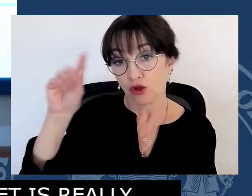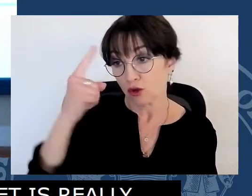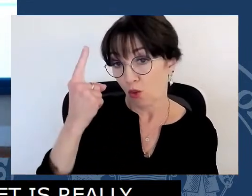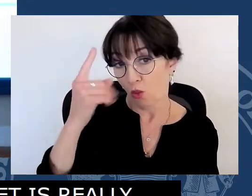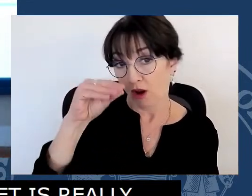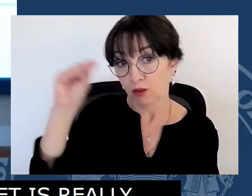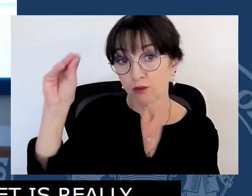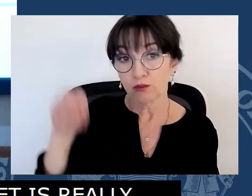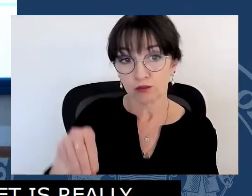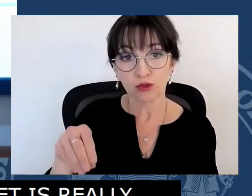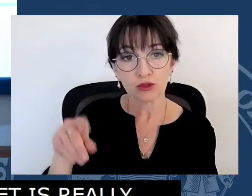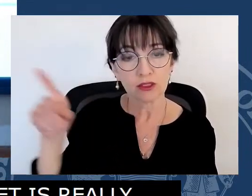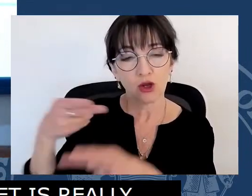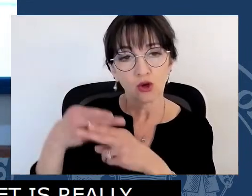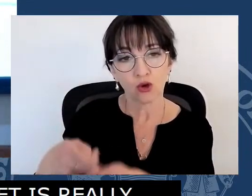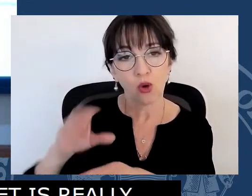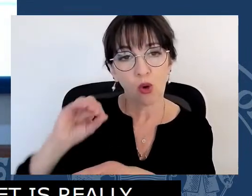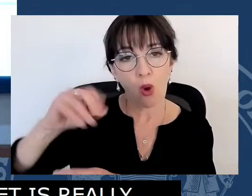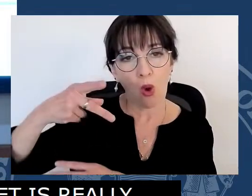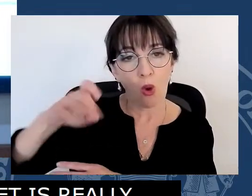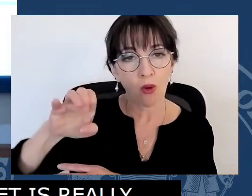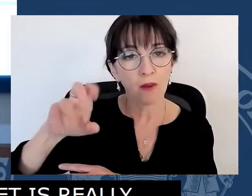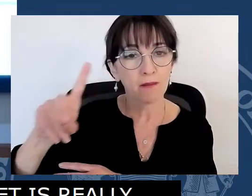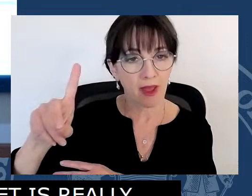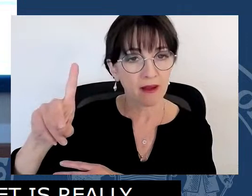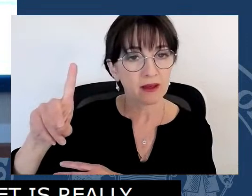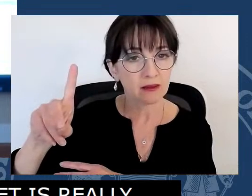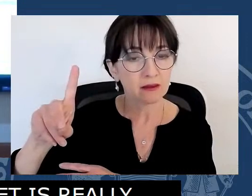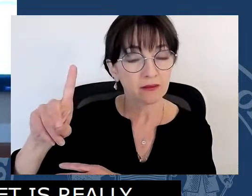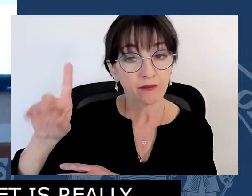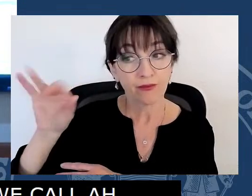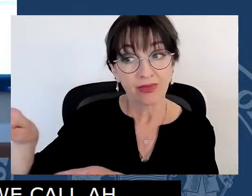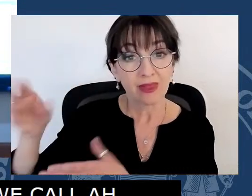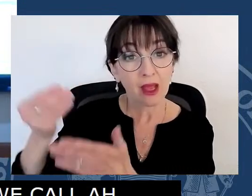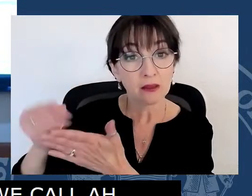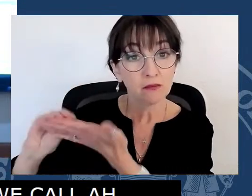of complicated, but it's